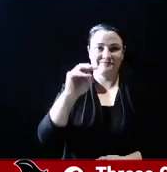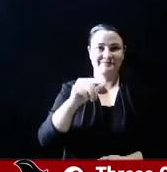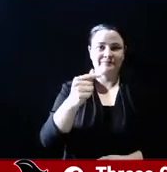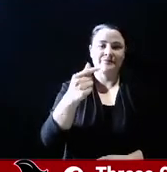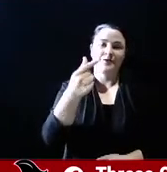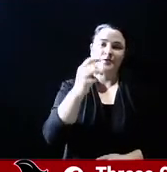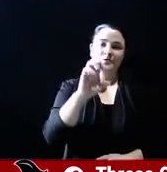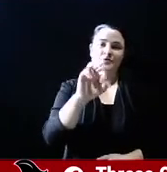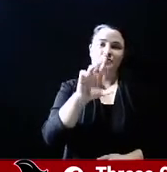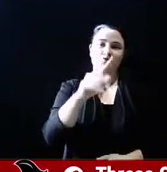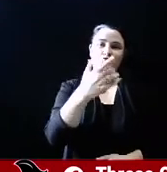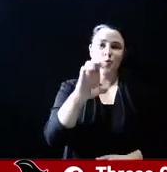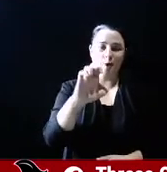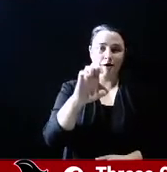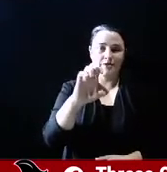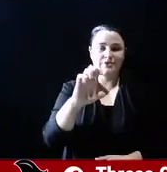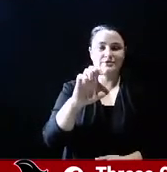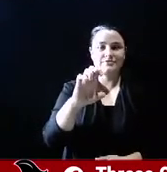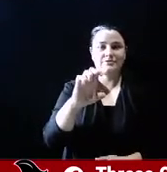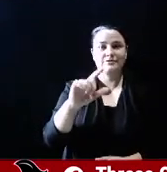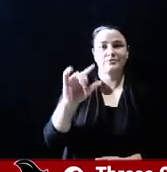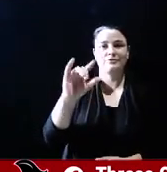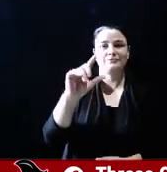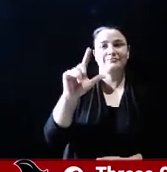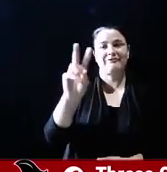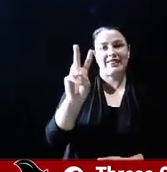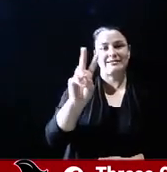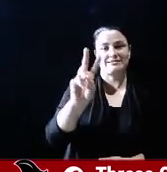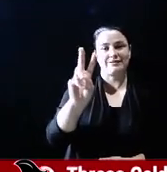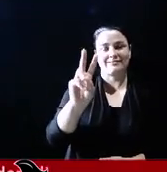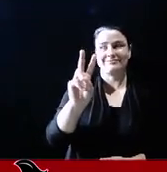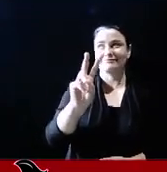George Jesus Valencia Jr.